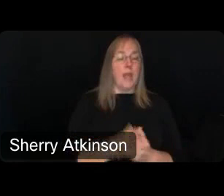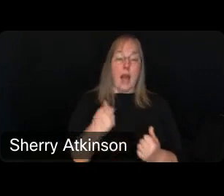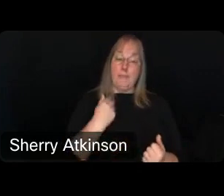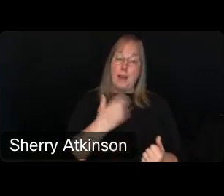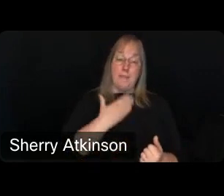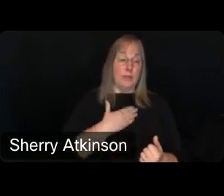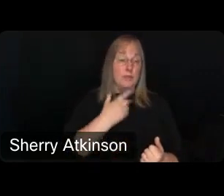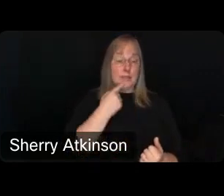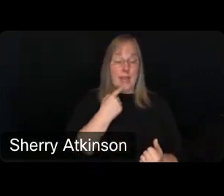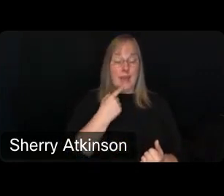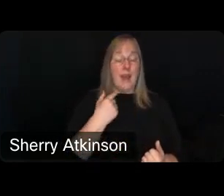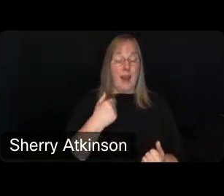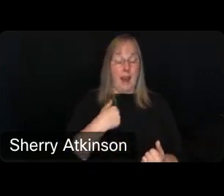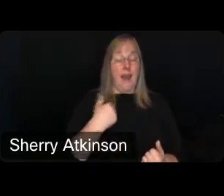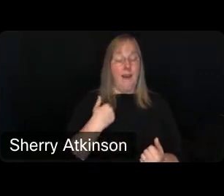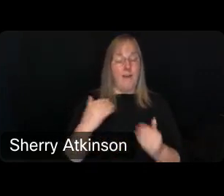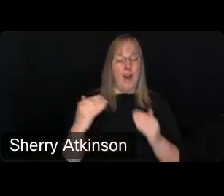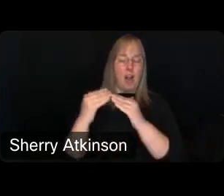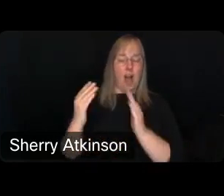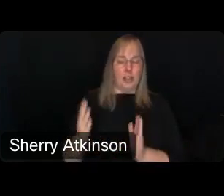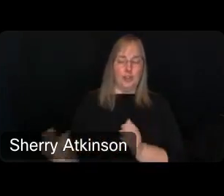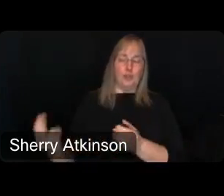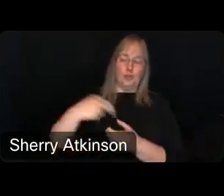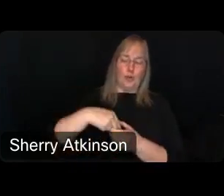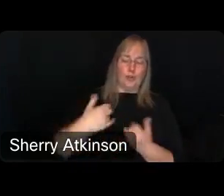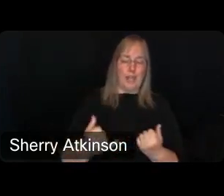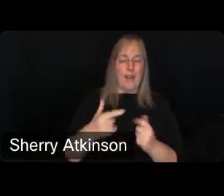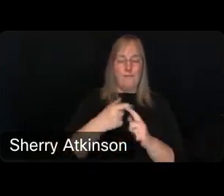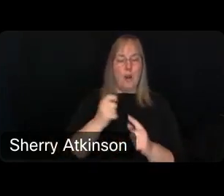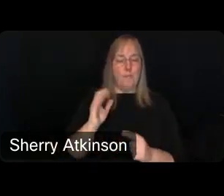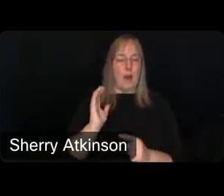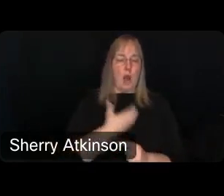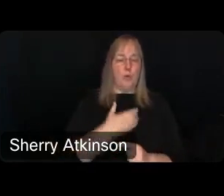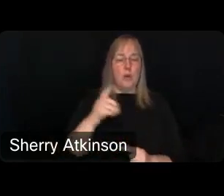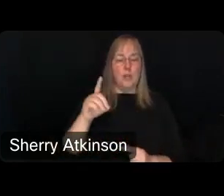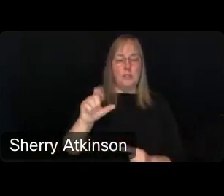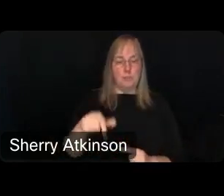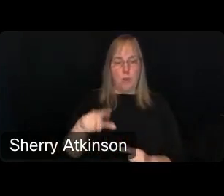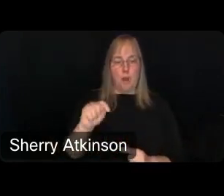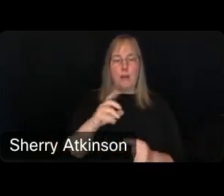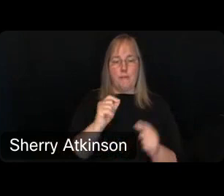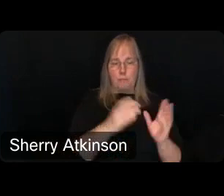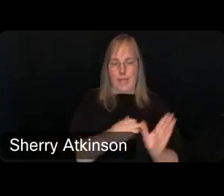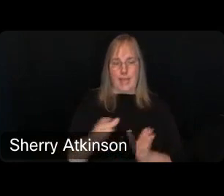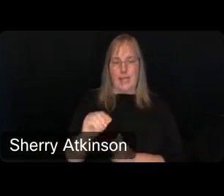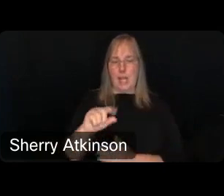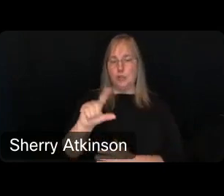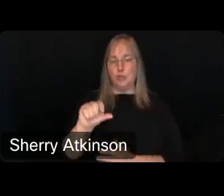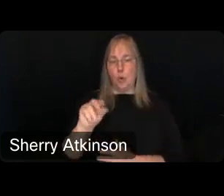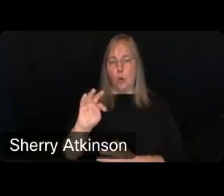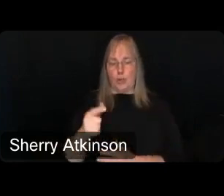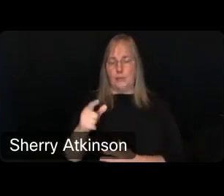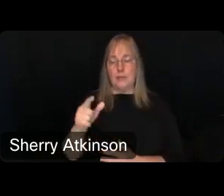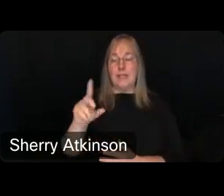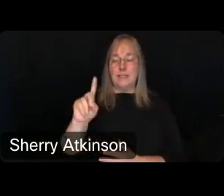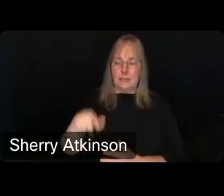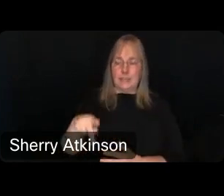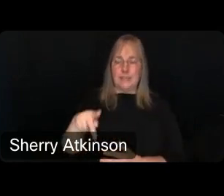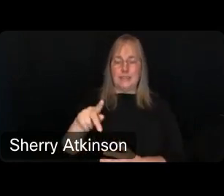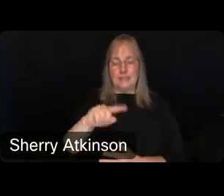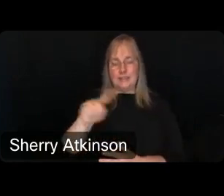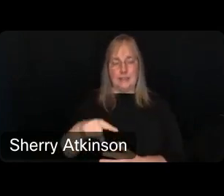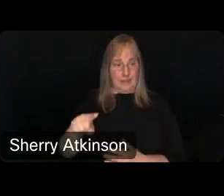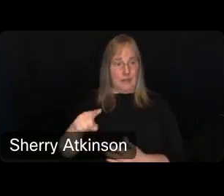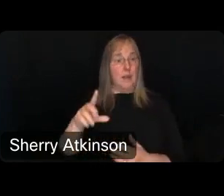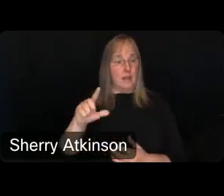have colleagues join me today from our Department of Planning and Zoning. They will provide some interesting update for HOCO